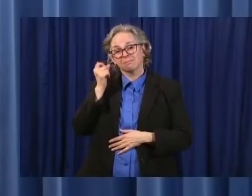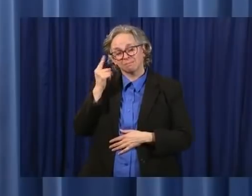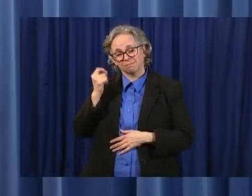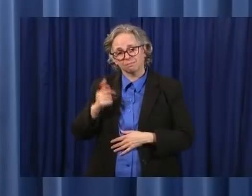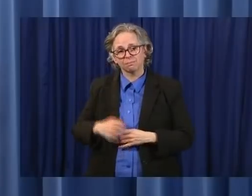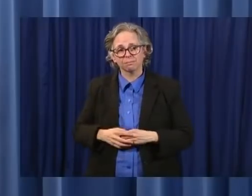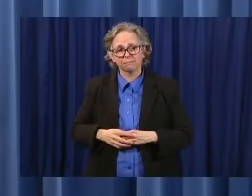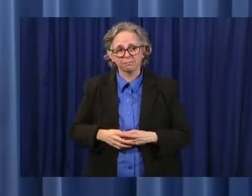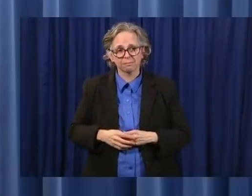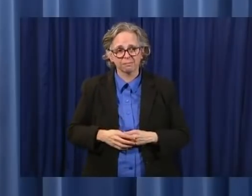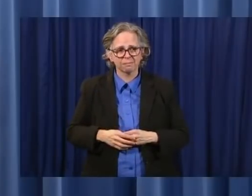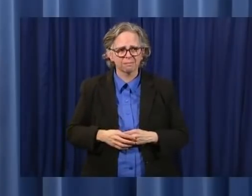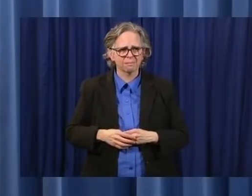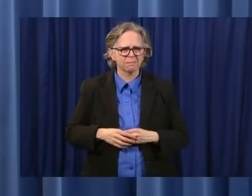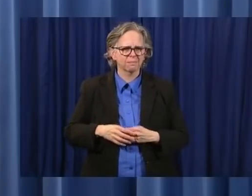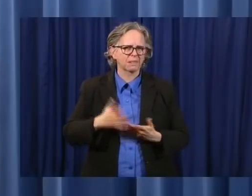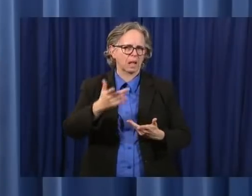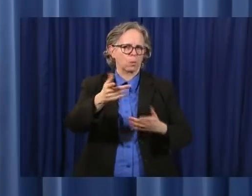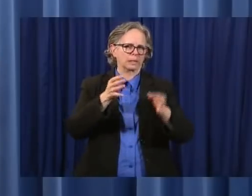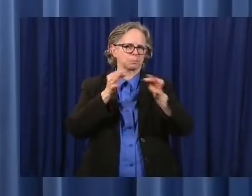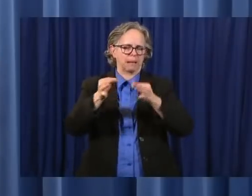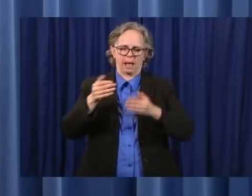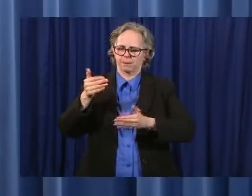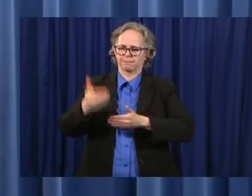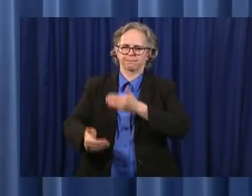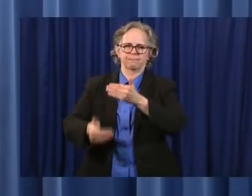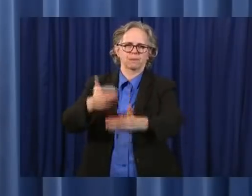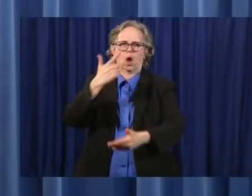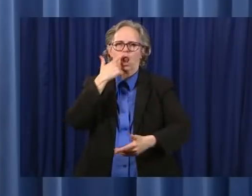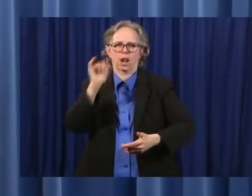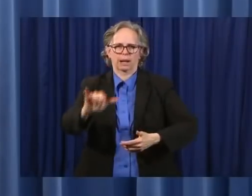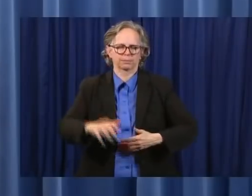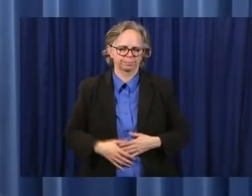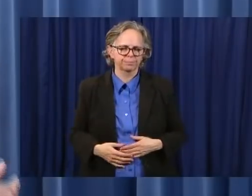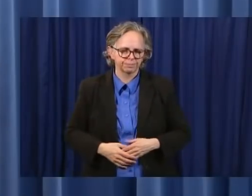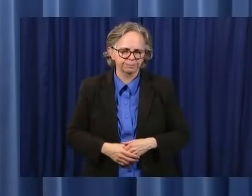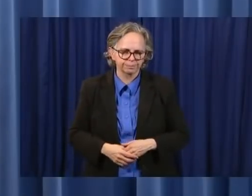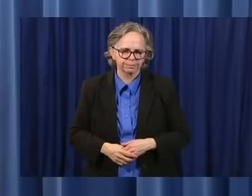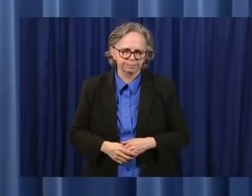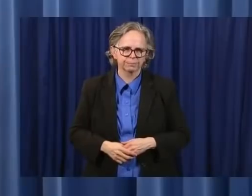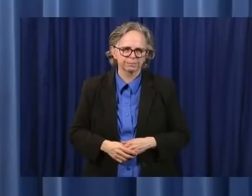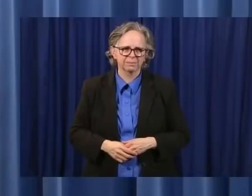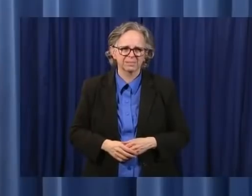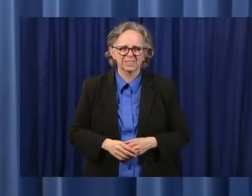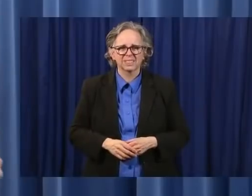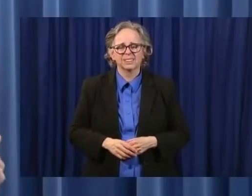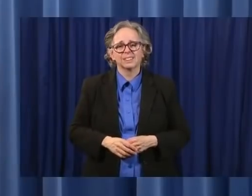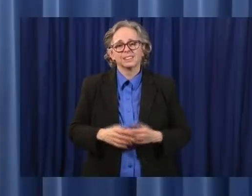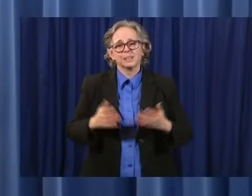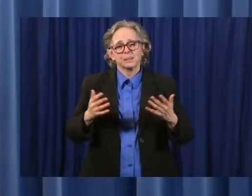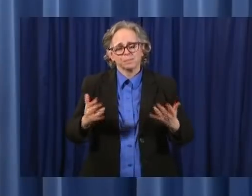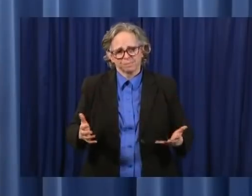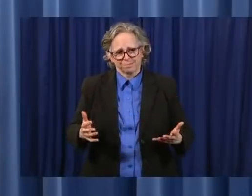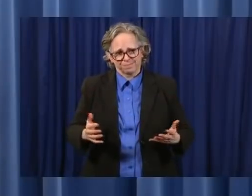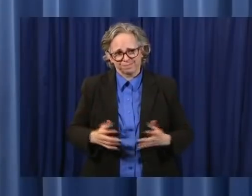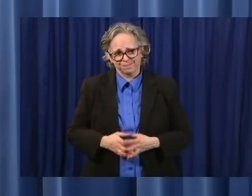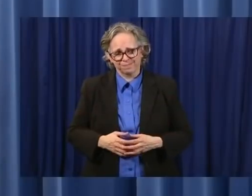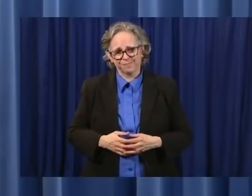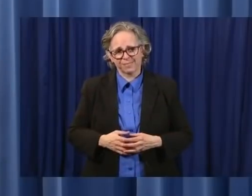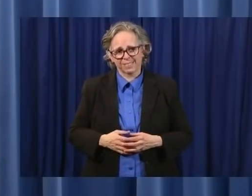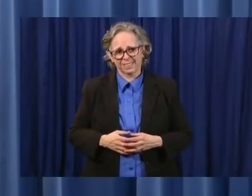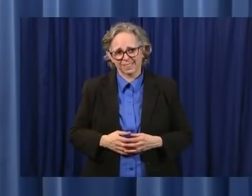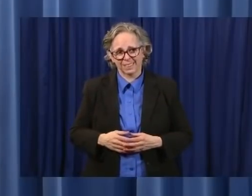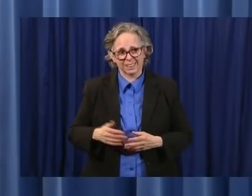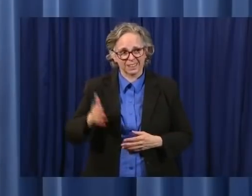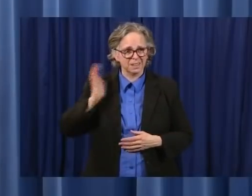process, and you know, one of the things that I have done all the time I was Attorney General, all the time